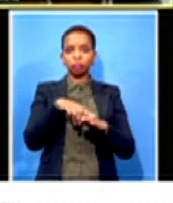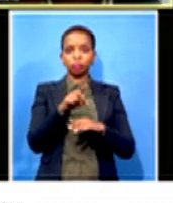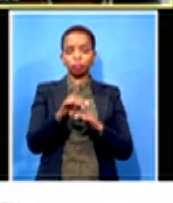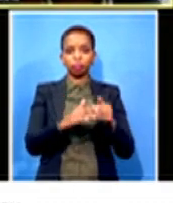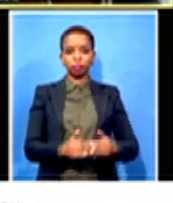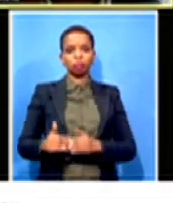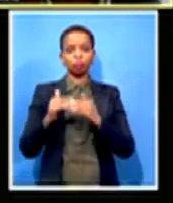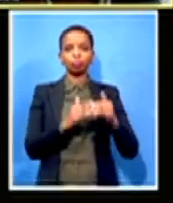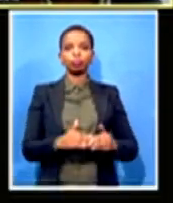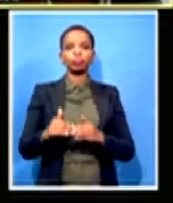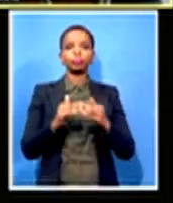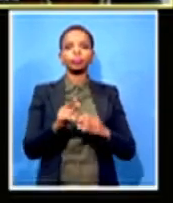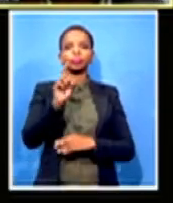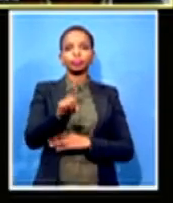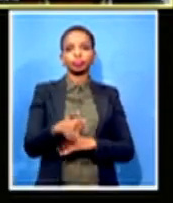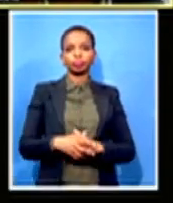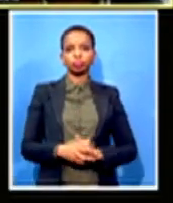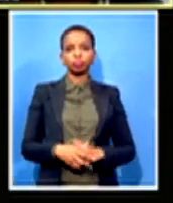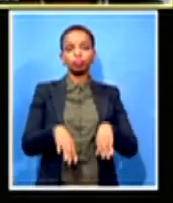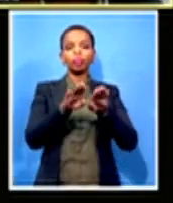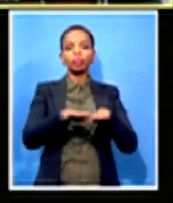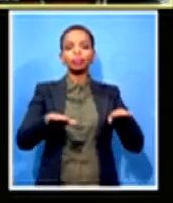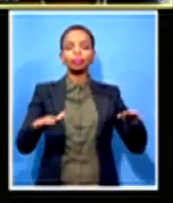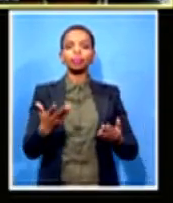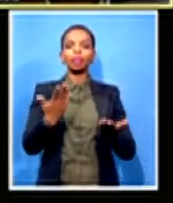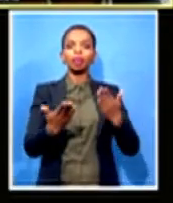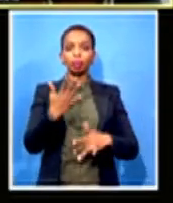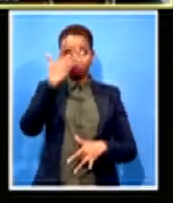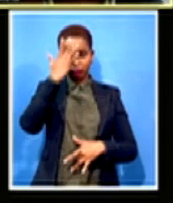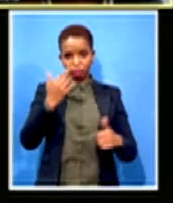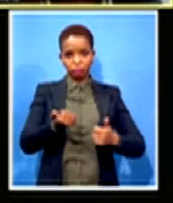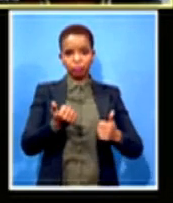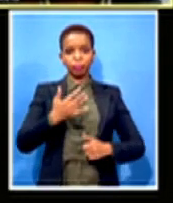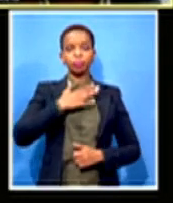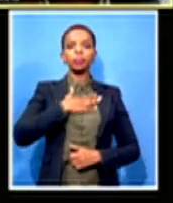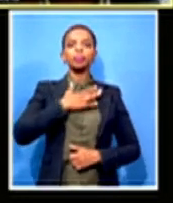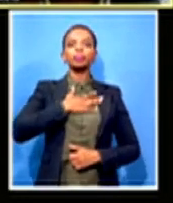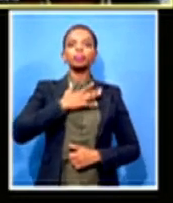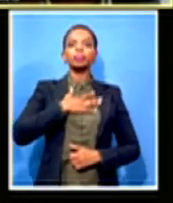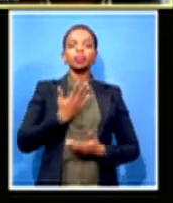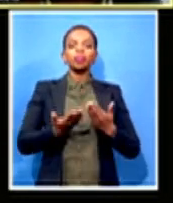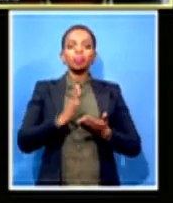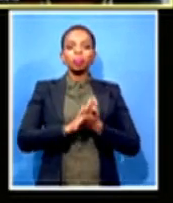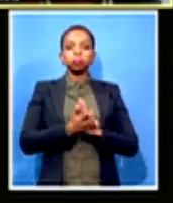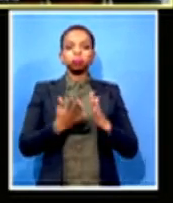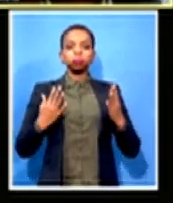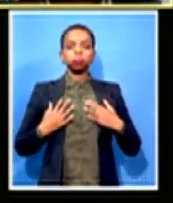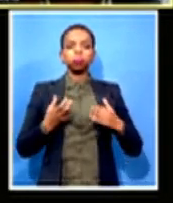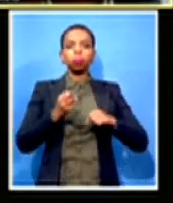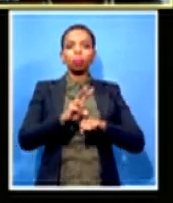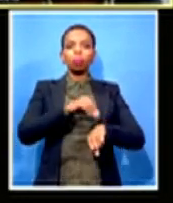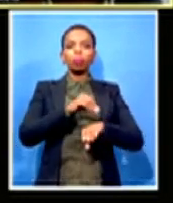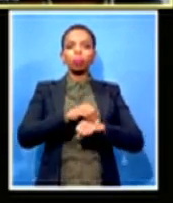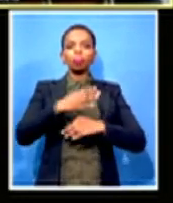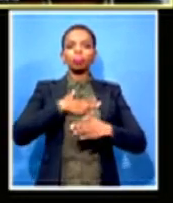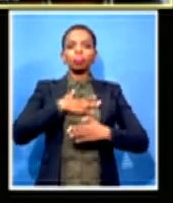in the chest, so children who have destroyed lungs with bronchiectasis, for example, we know that those children are